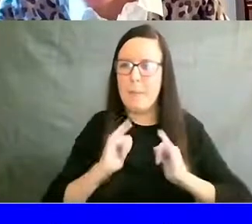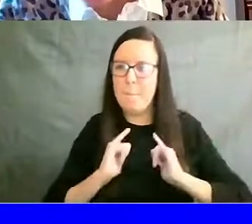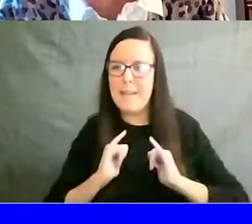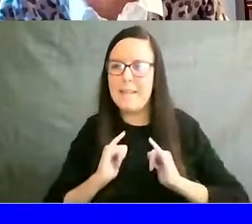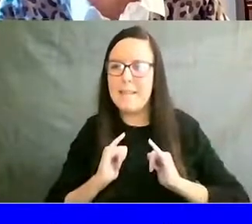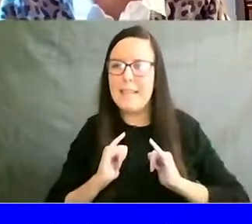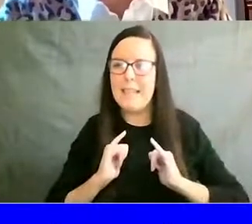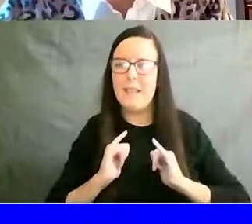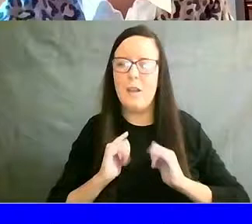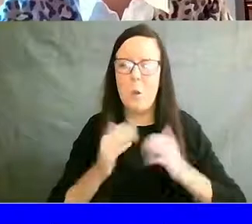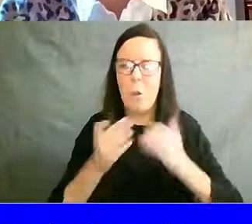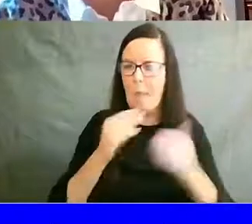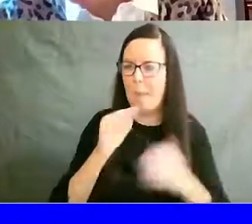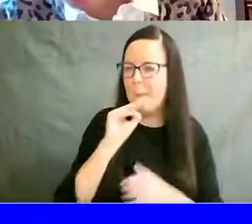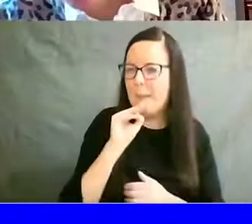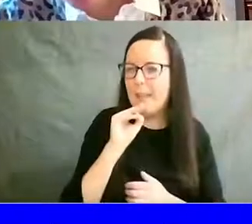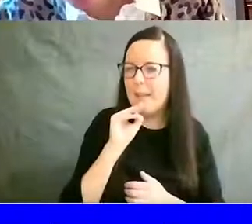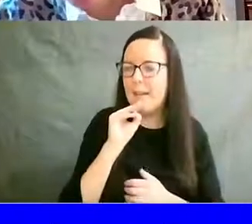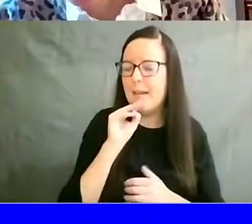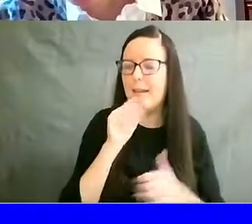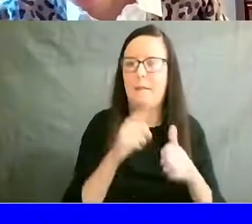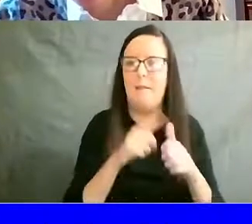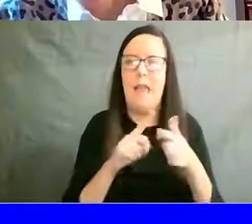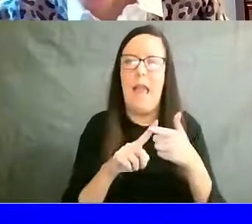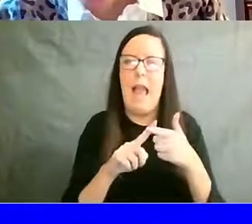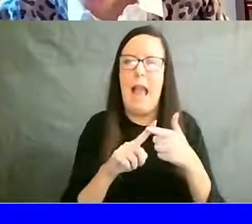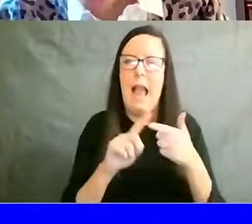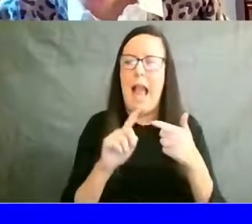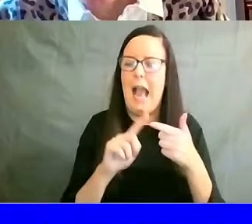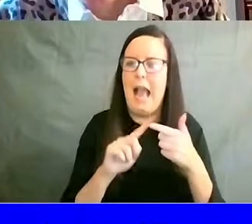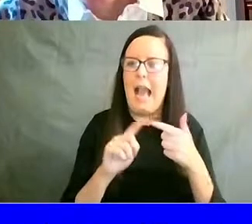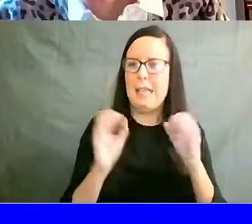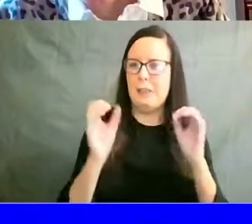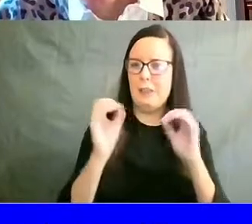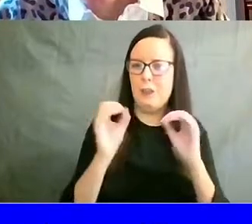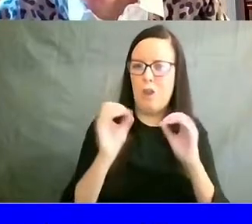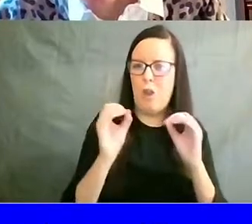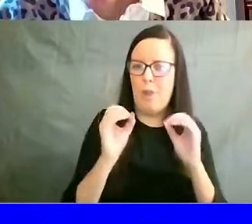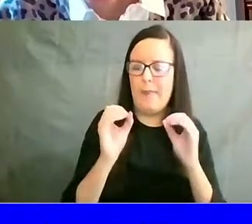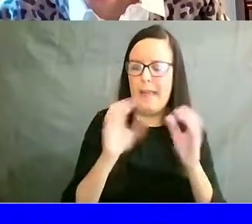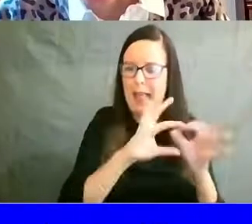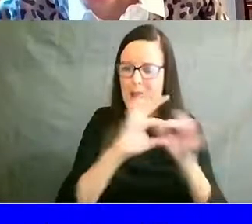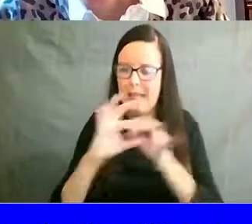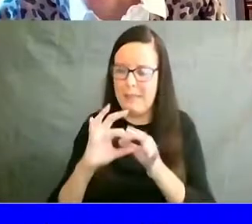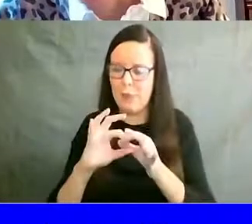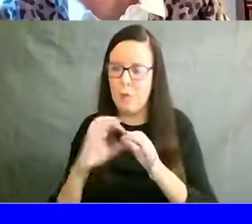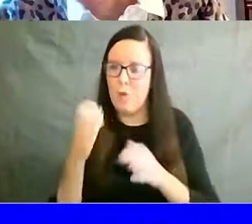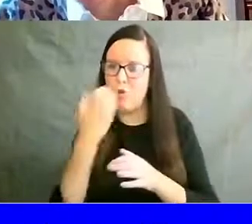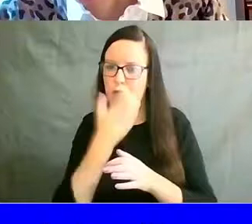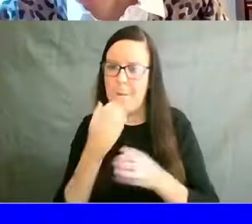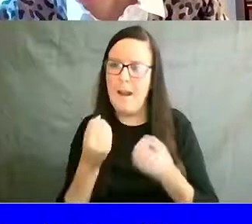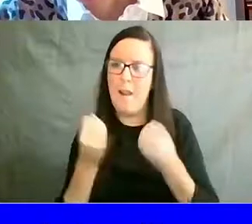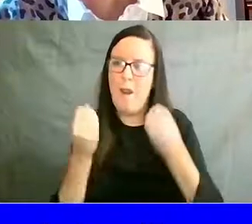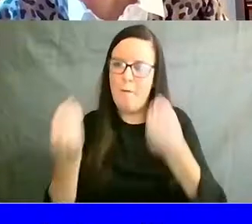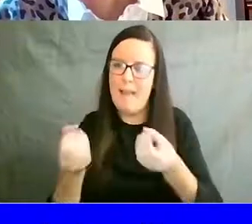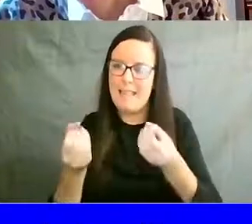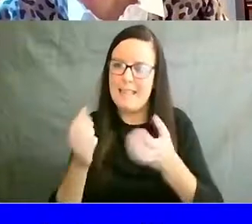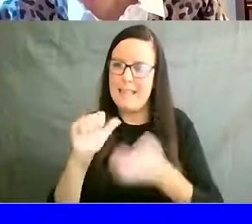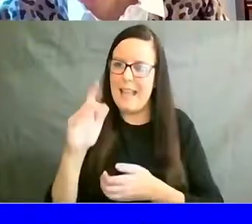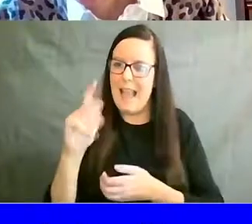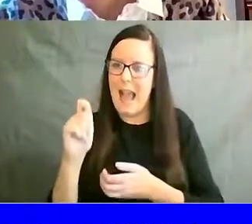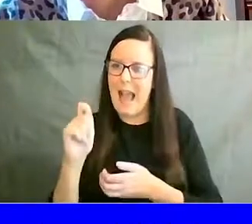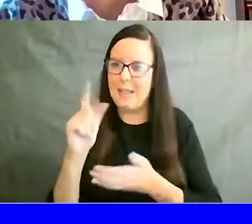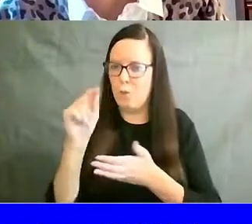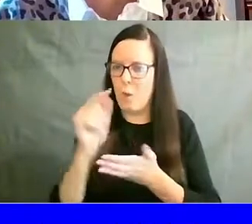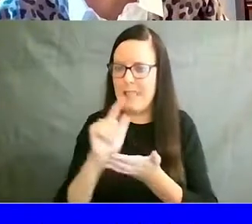Act doesn't apply to the Criminal Law Sexual Offences Act of 2017. So that's where you look for your definition around